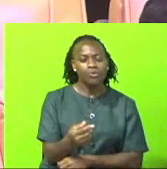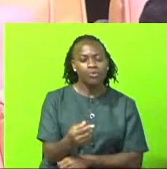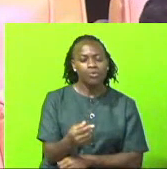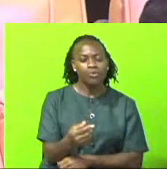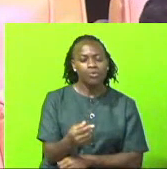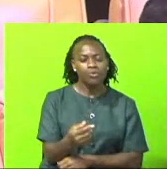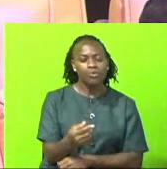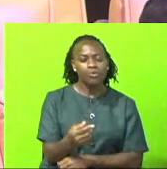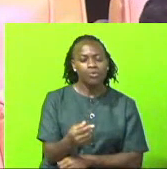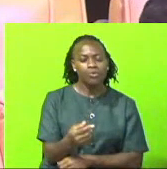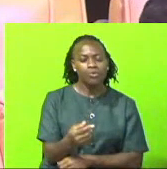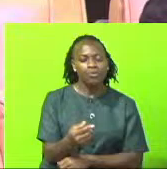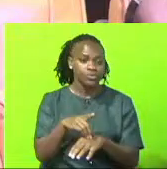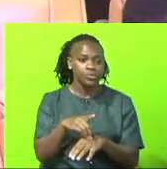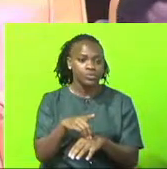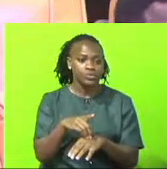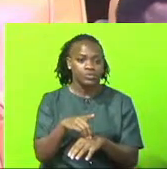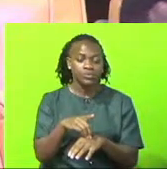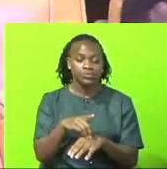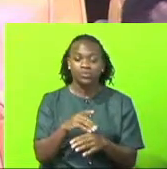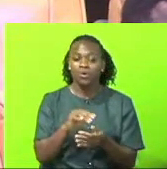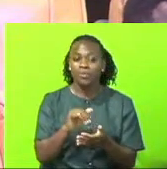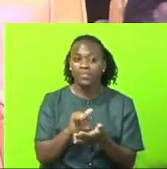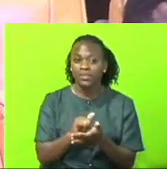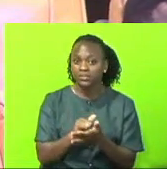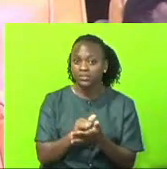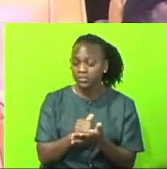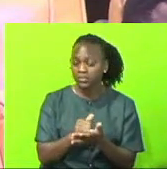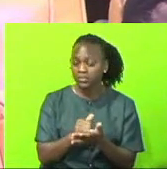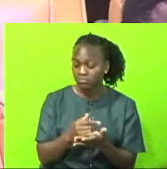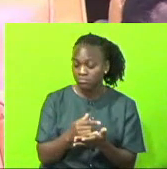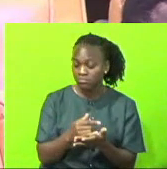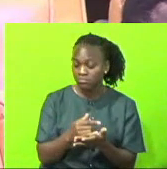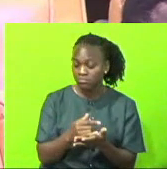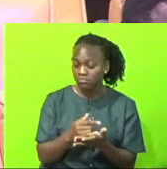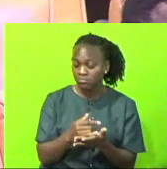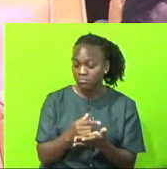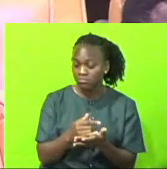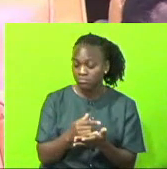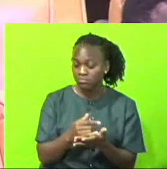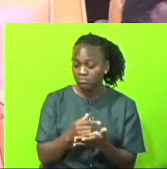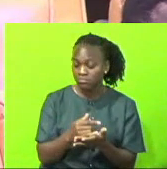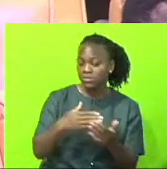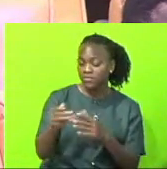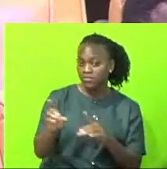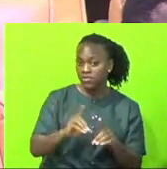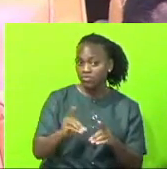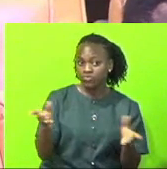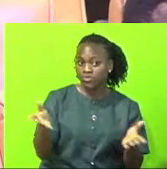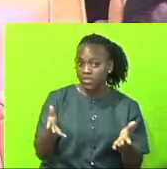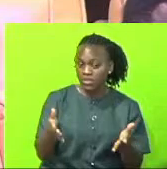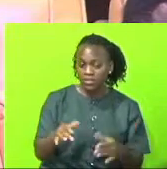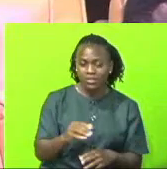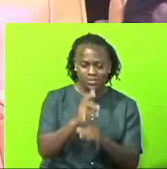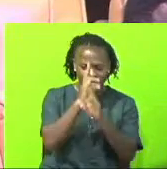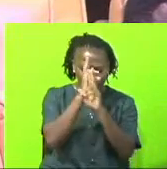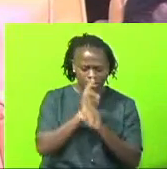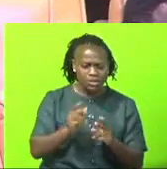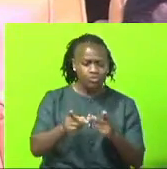articulation. This is a House of record. This is a hallowed chamber of